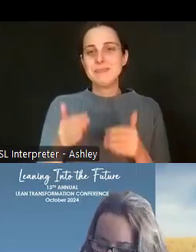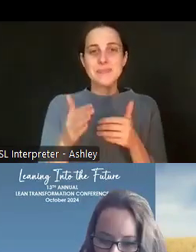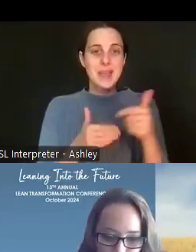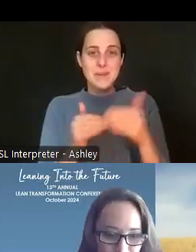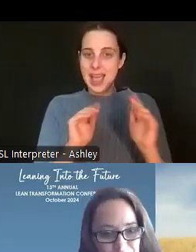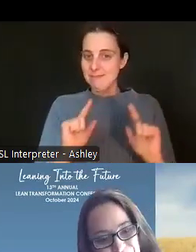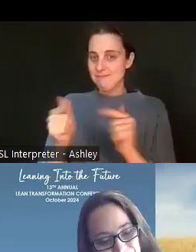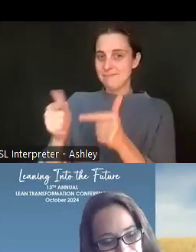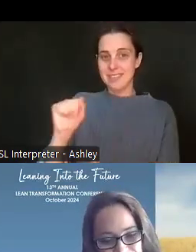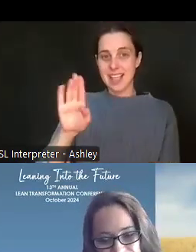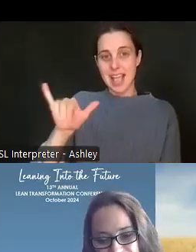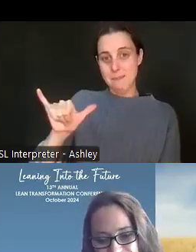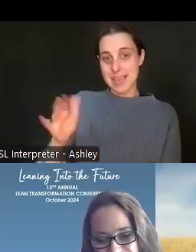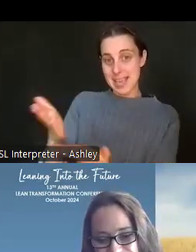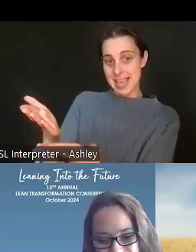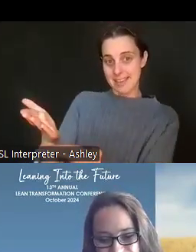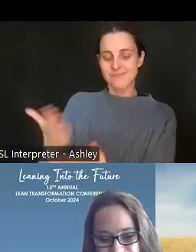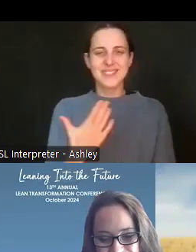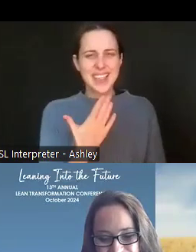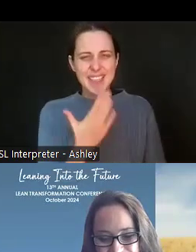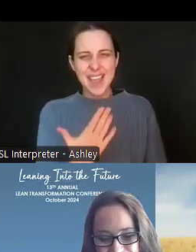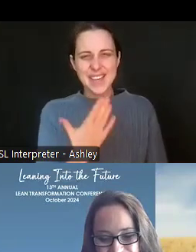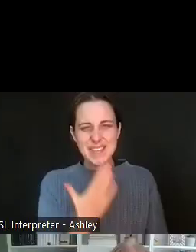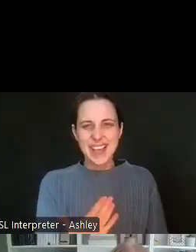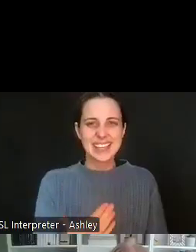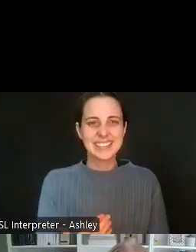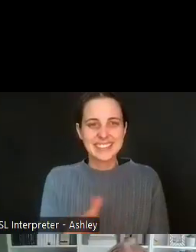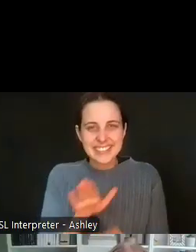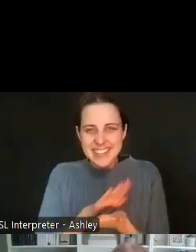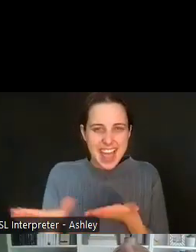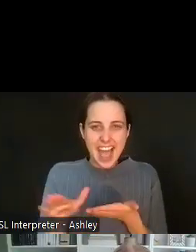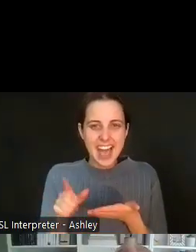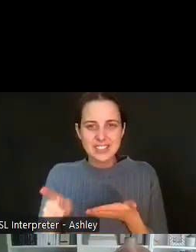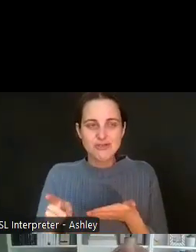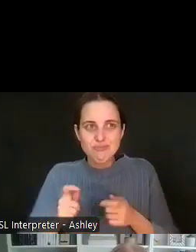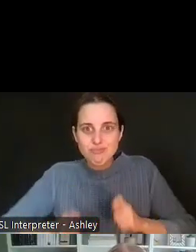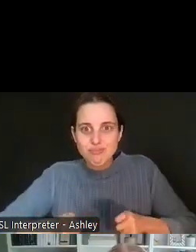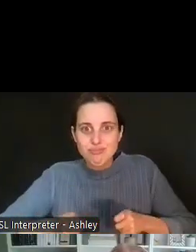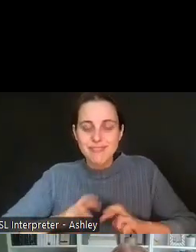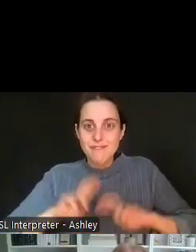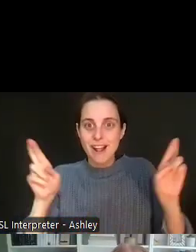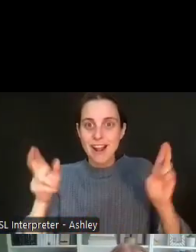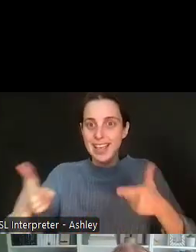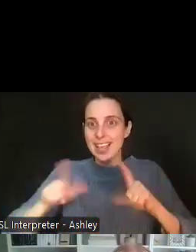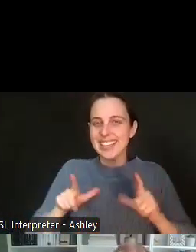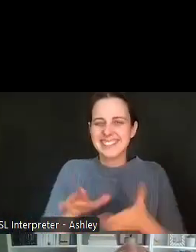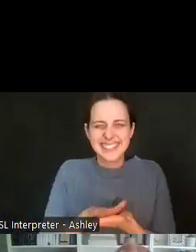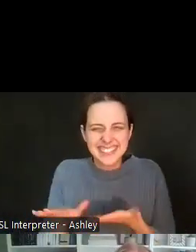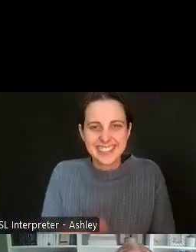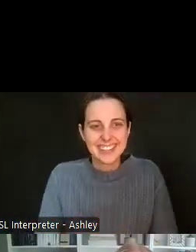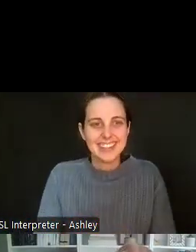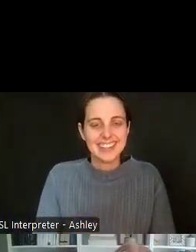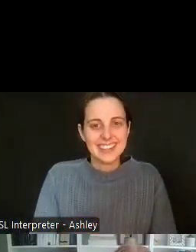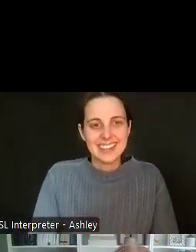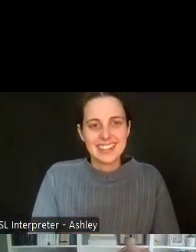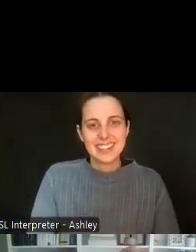is yours, Amy. Great, thank you. I always love a good drum roll. So thank you for that. I wanted to start with